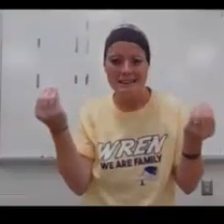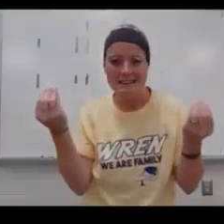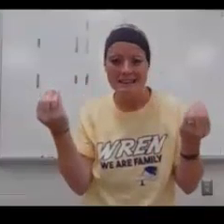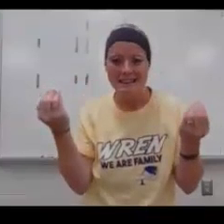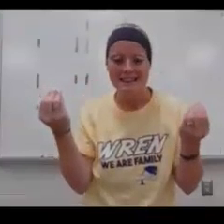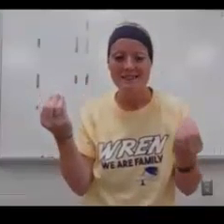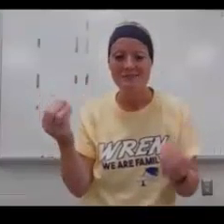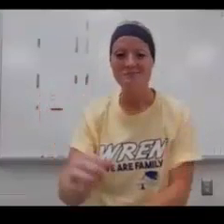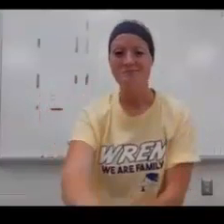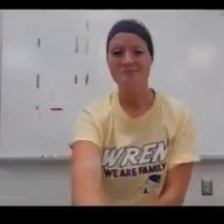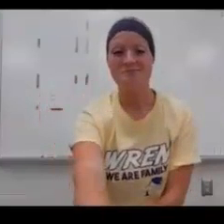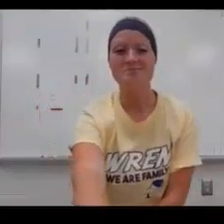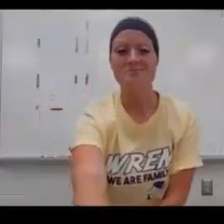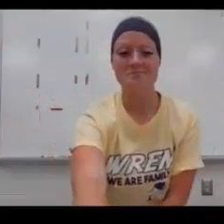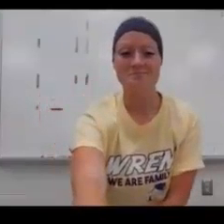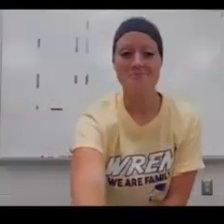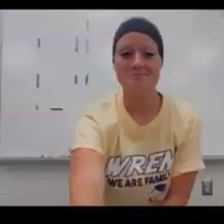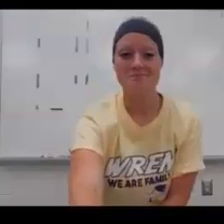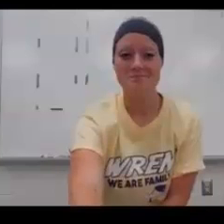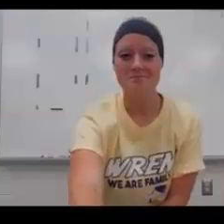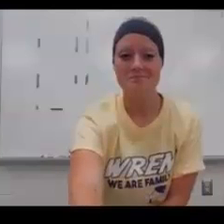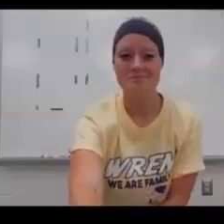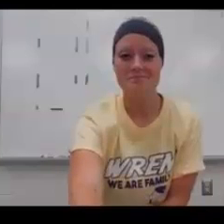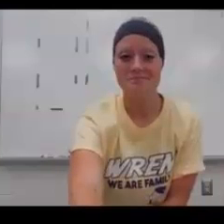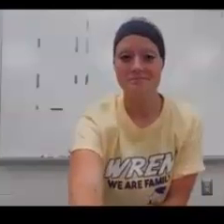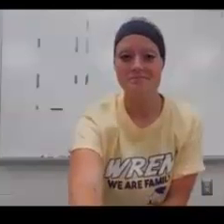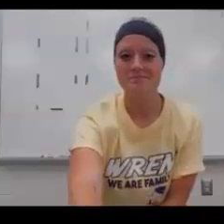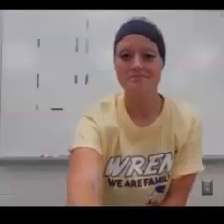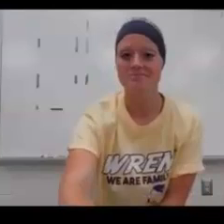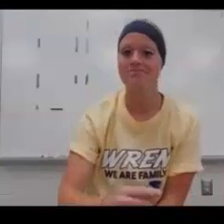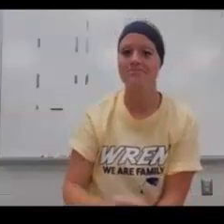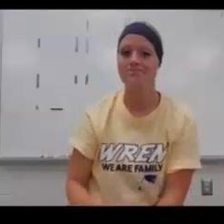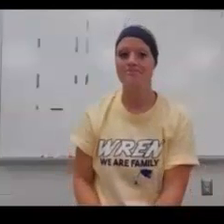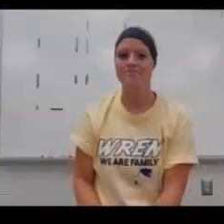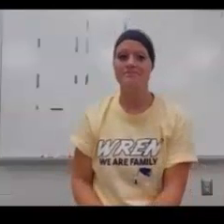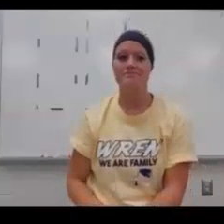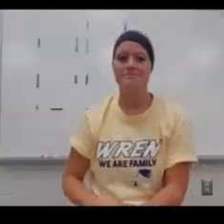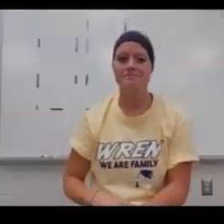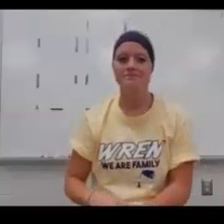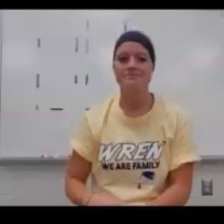needed help, and now she's healthy.